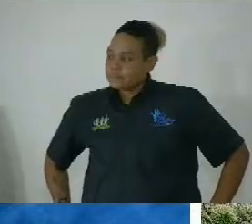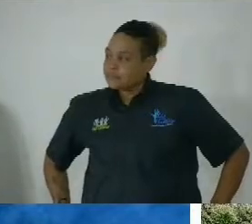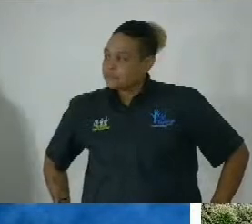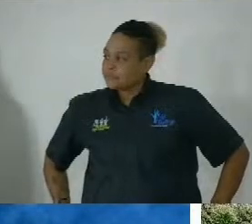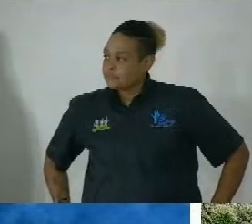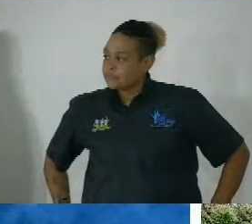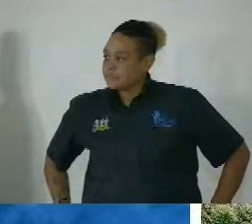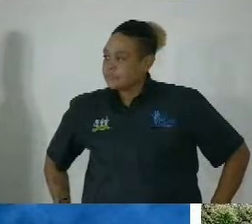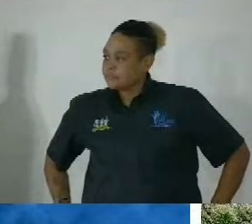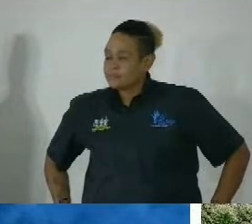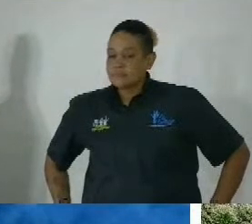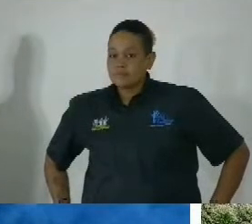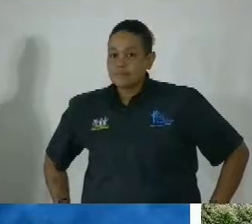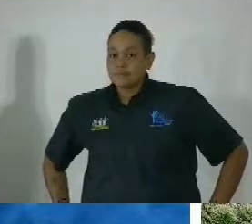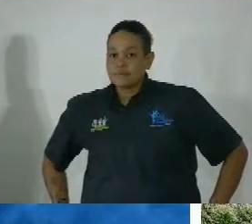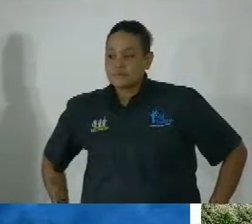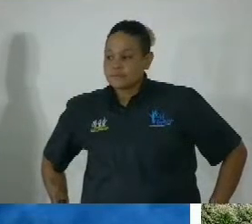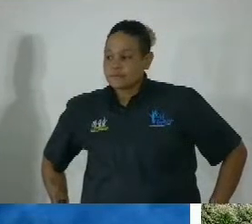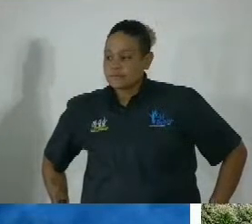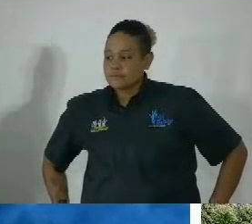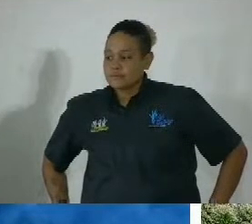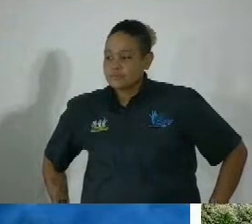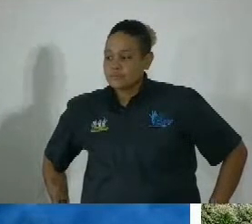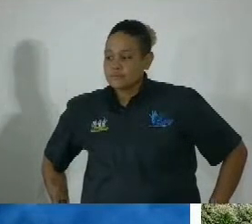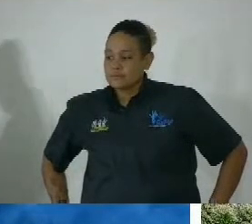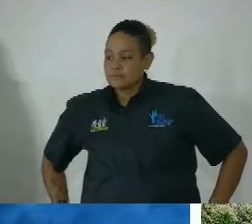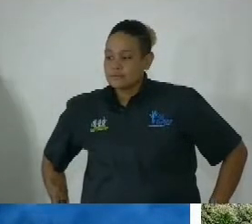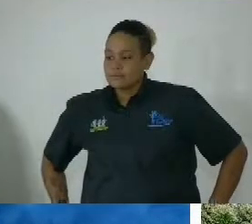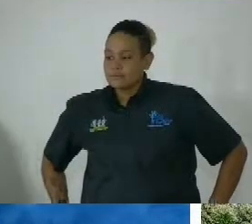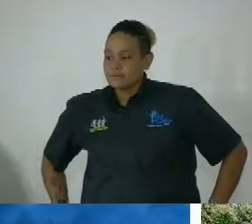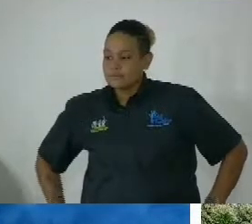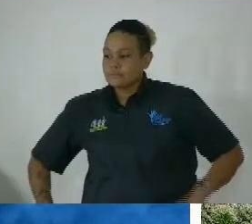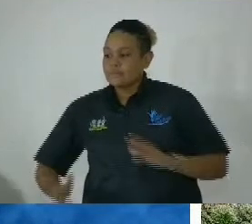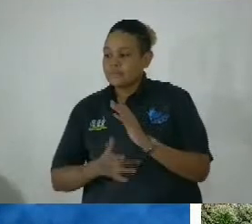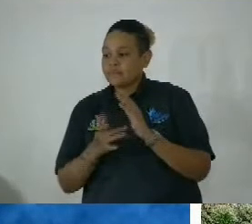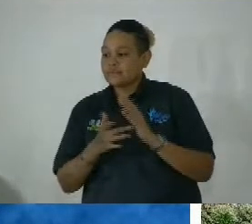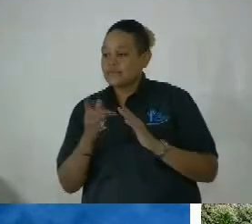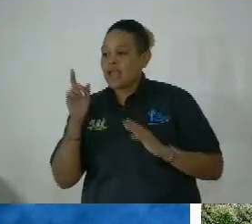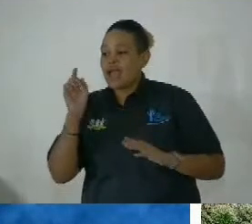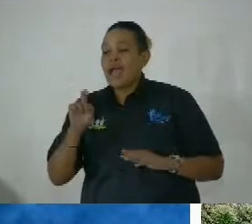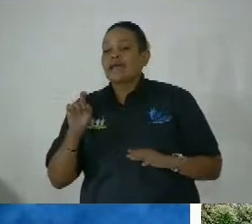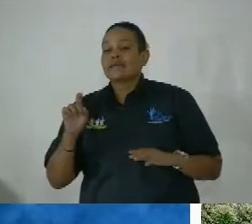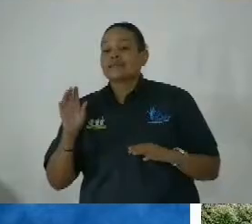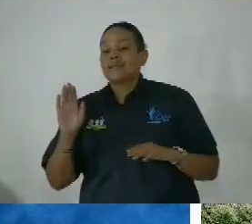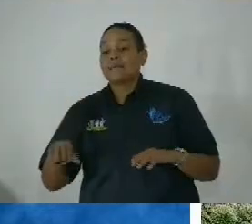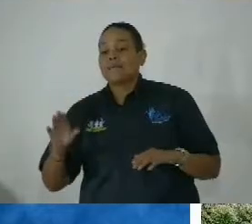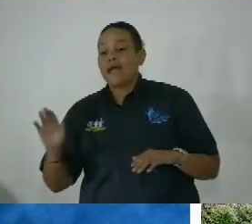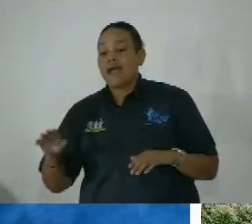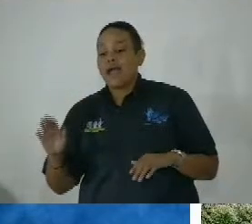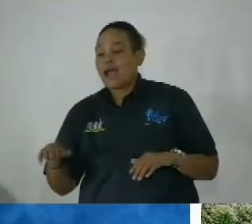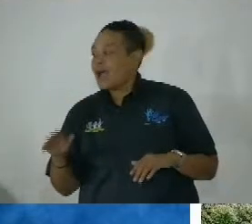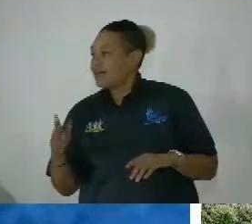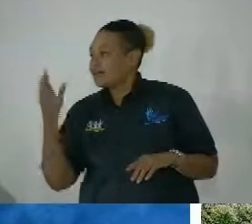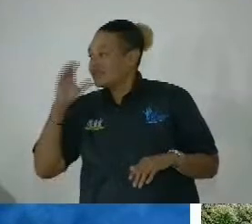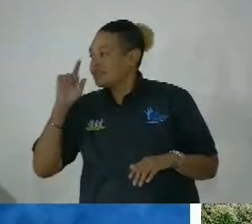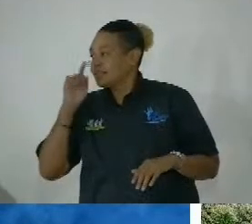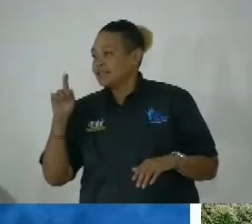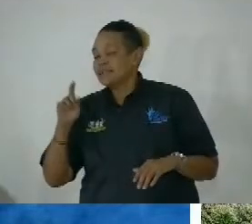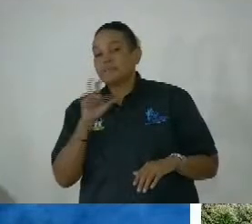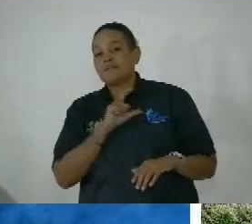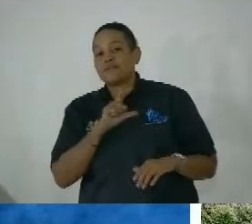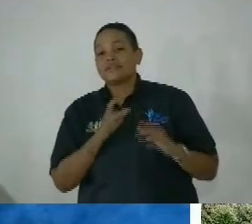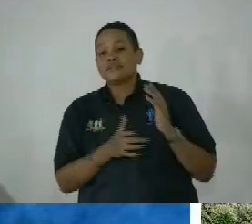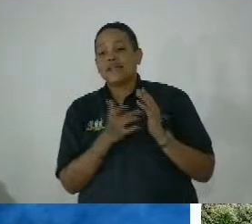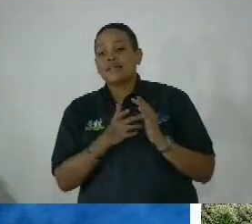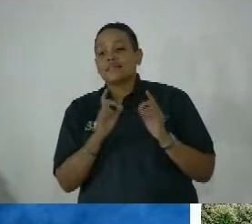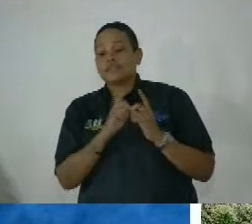us the problems here. I will advise the Parliament to seek the support of the police, technology department. It will deal with